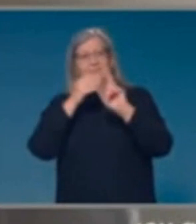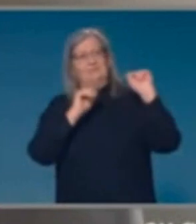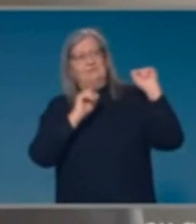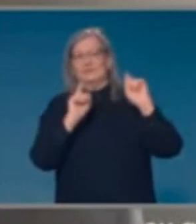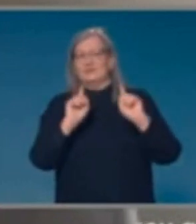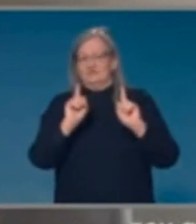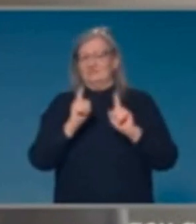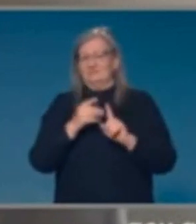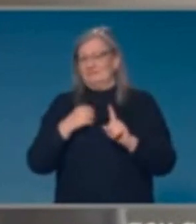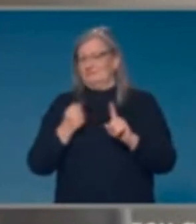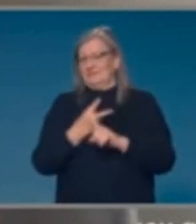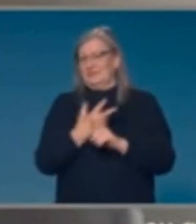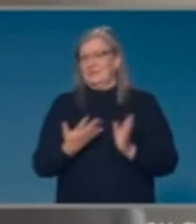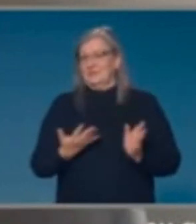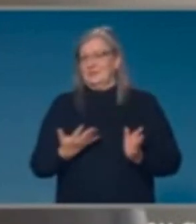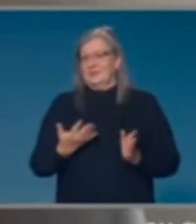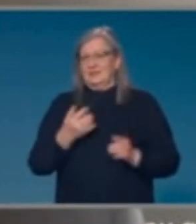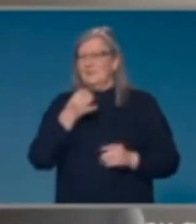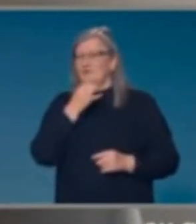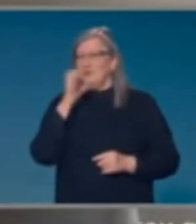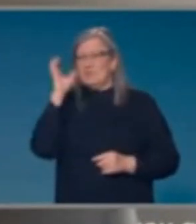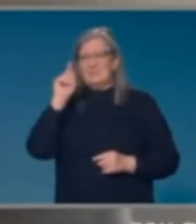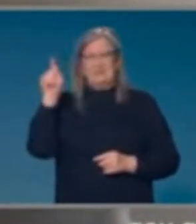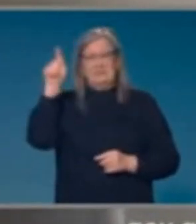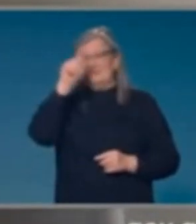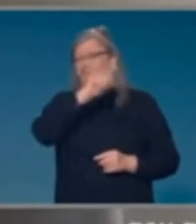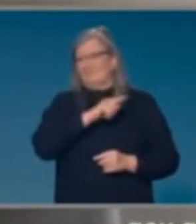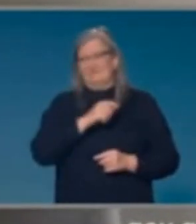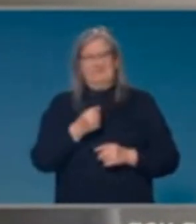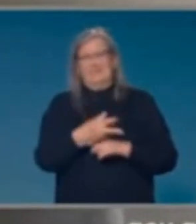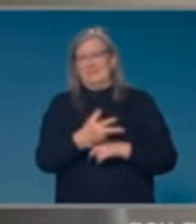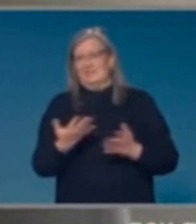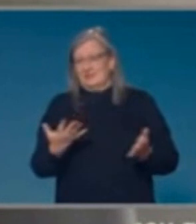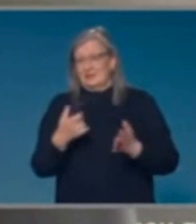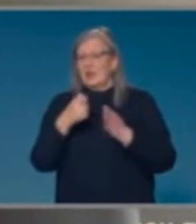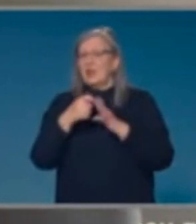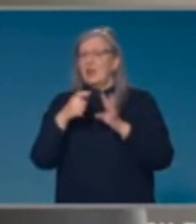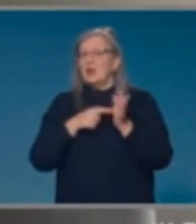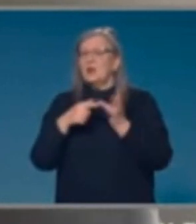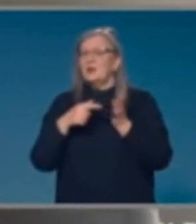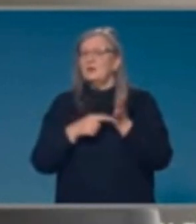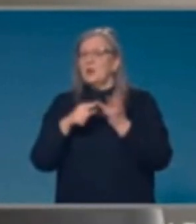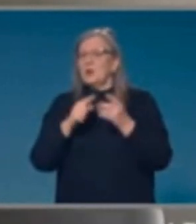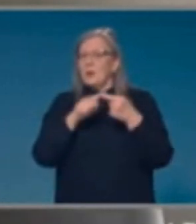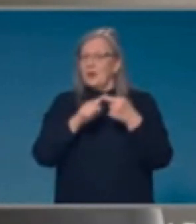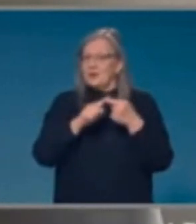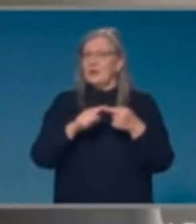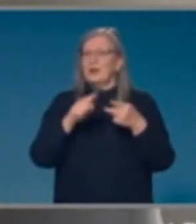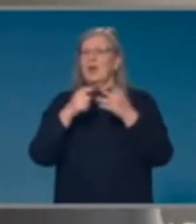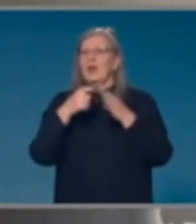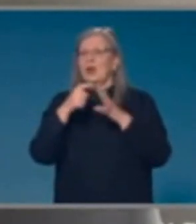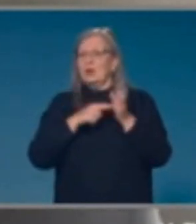met and beaten Kyoto 1, Kyoto 2 and Paris. Australia is one of those. And we've done that